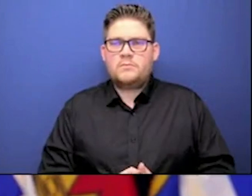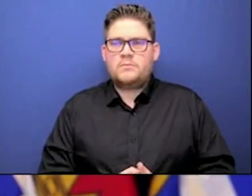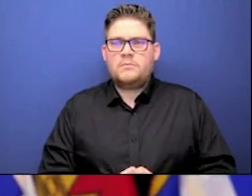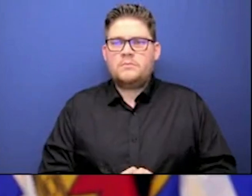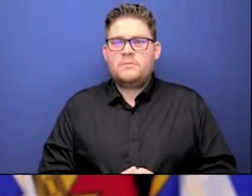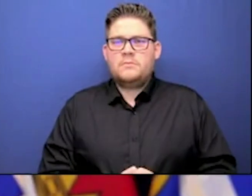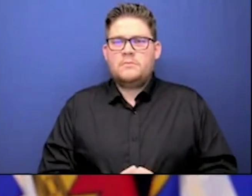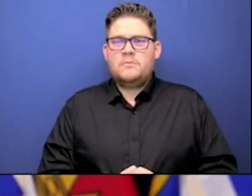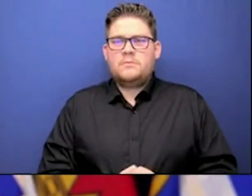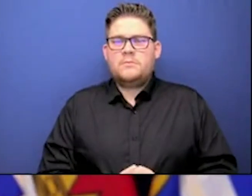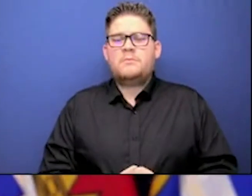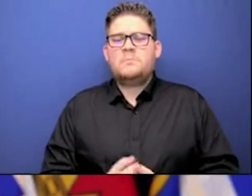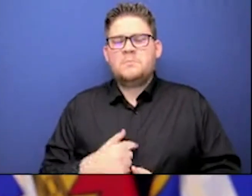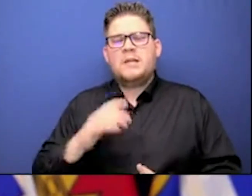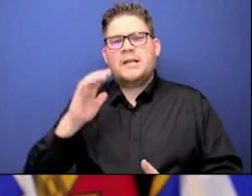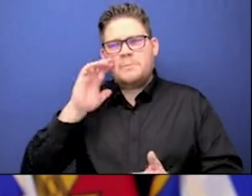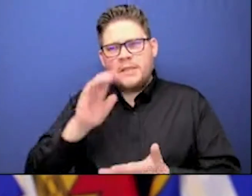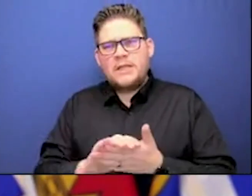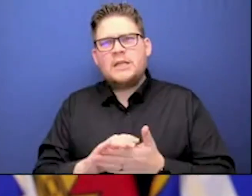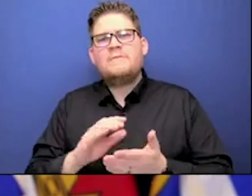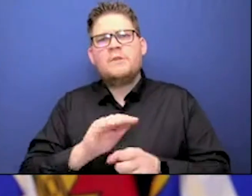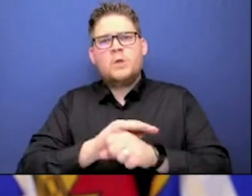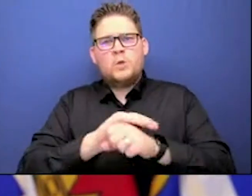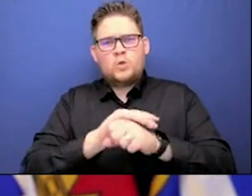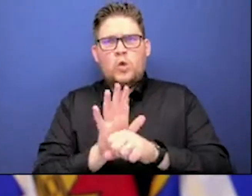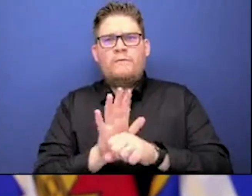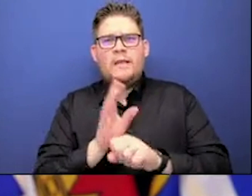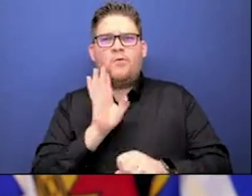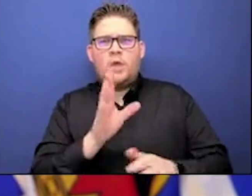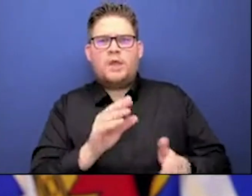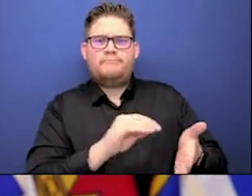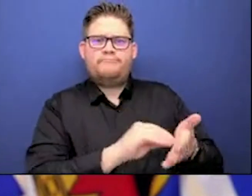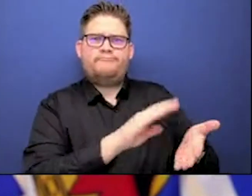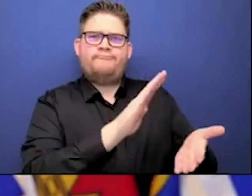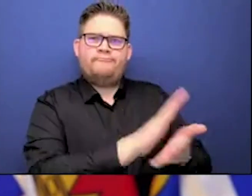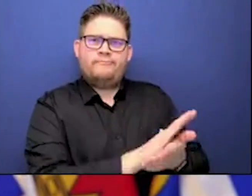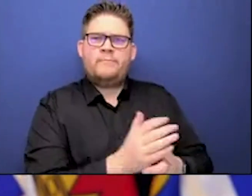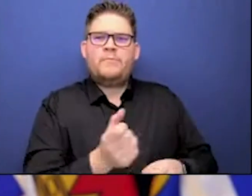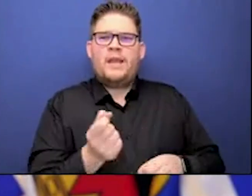I fully expect we'll get to a post-pandemic way of looking